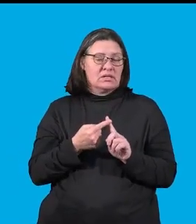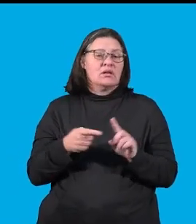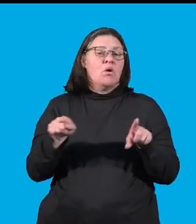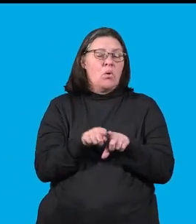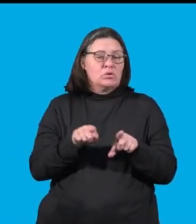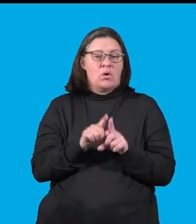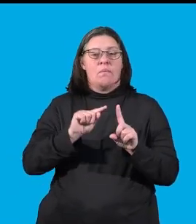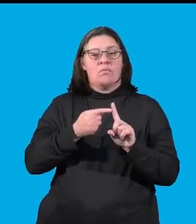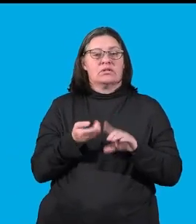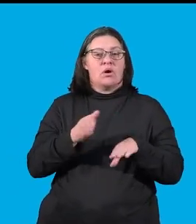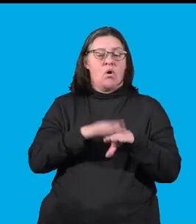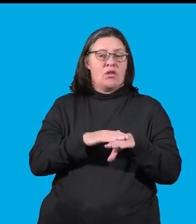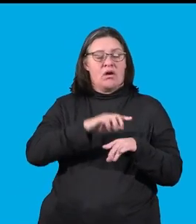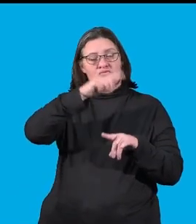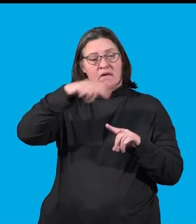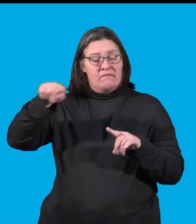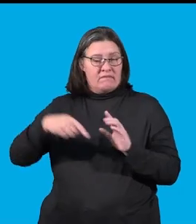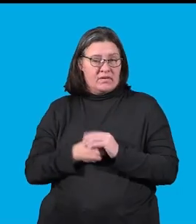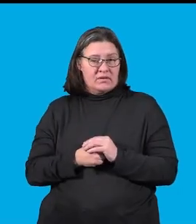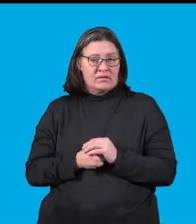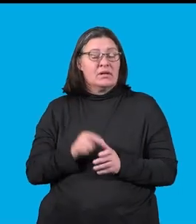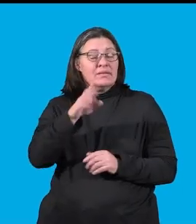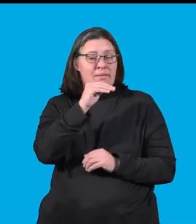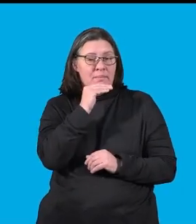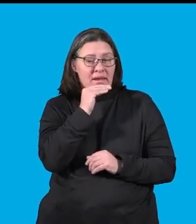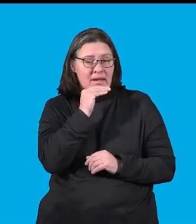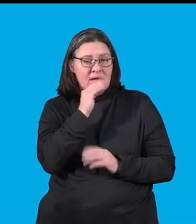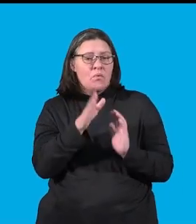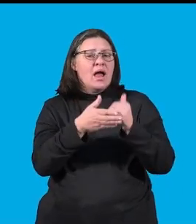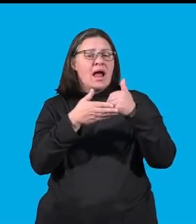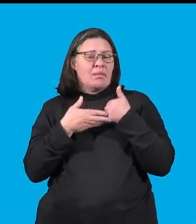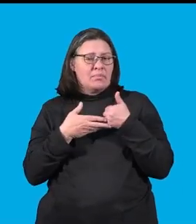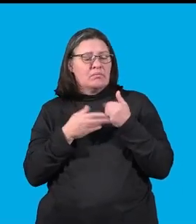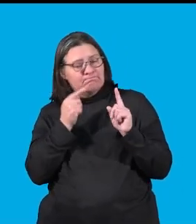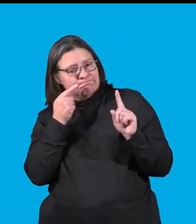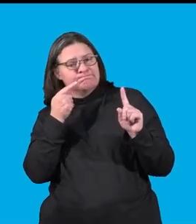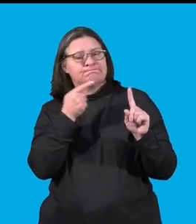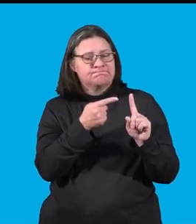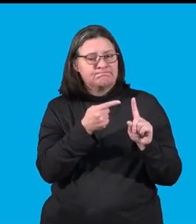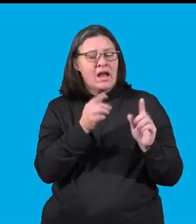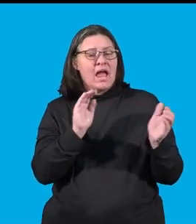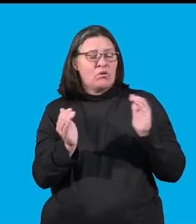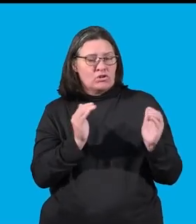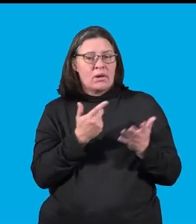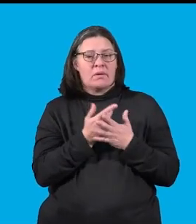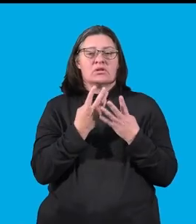point and it's also a point on the graph. This means it will help me towards finding an equation which I can